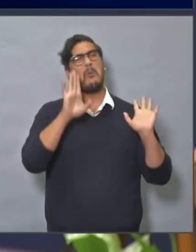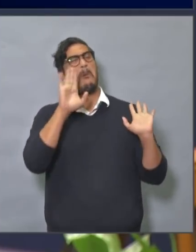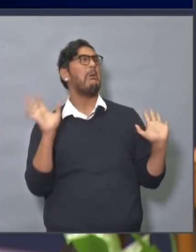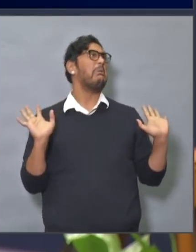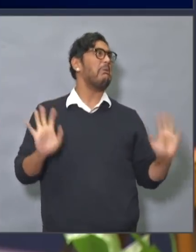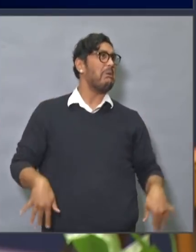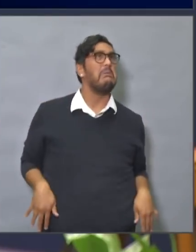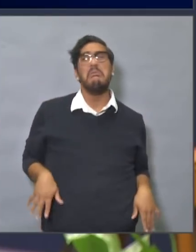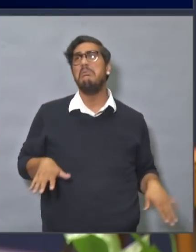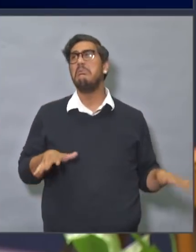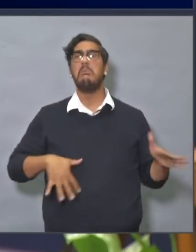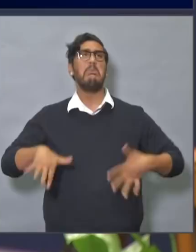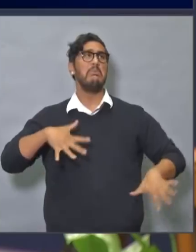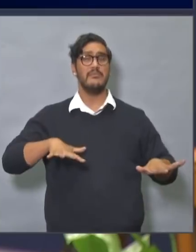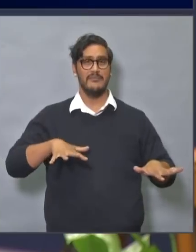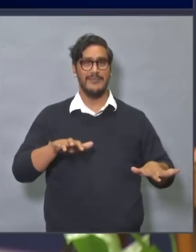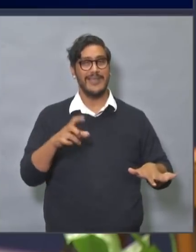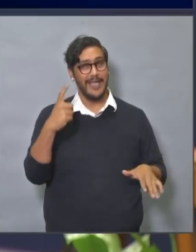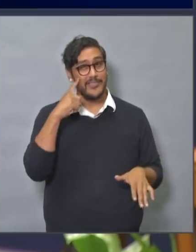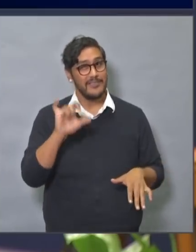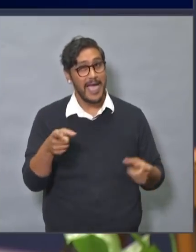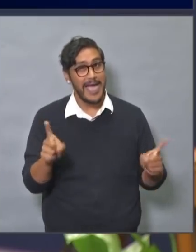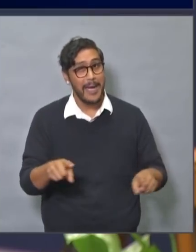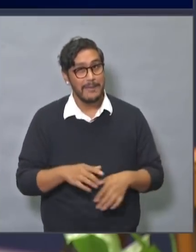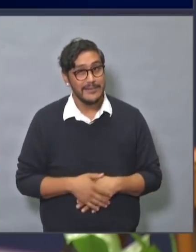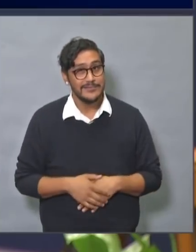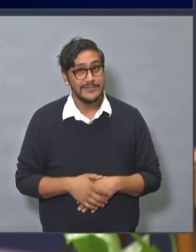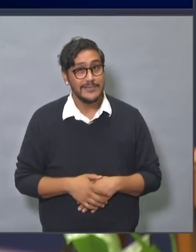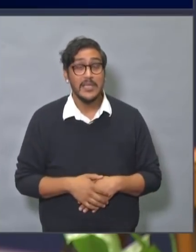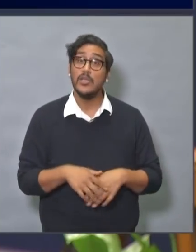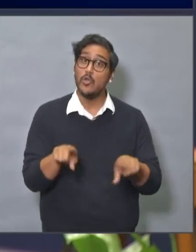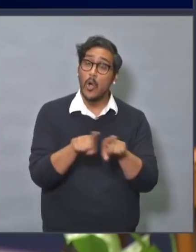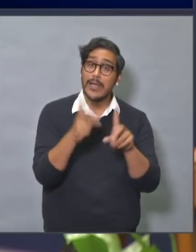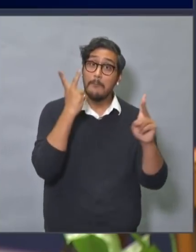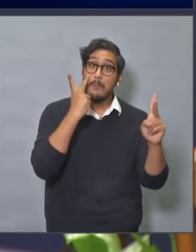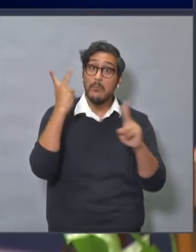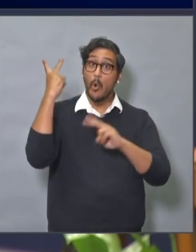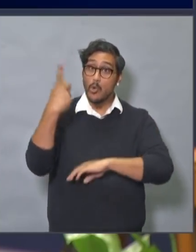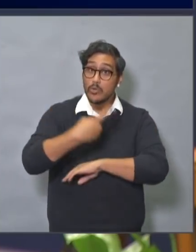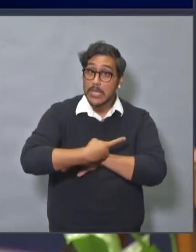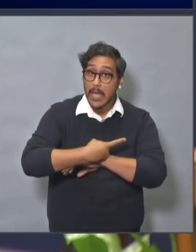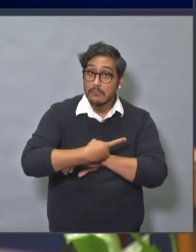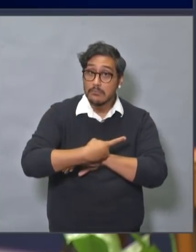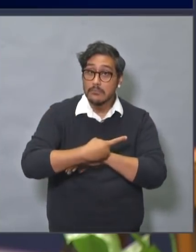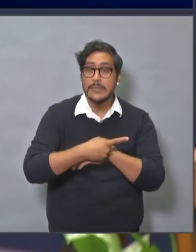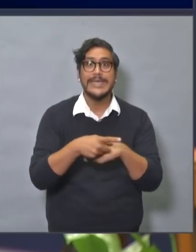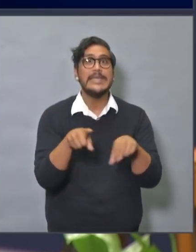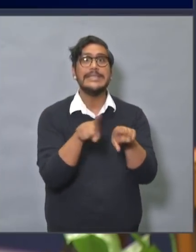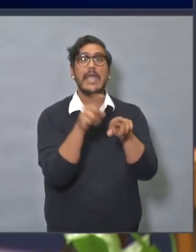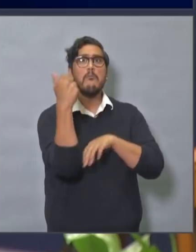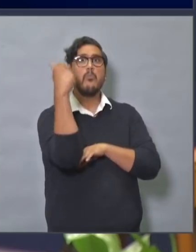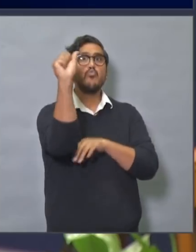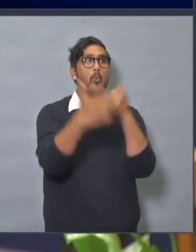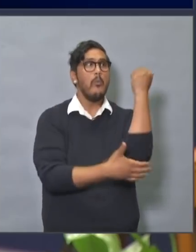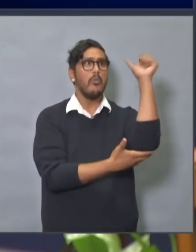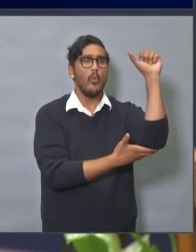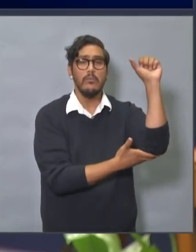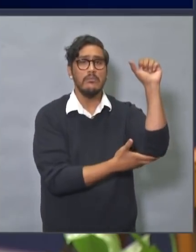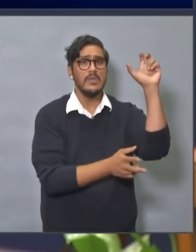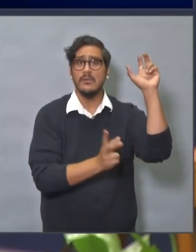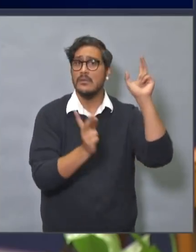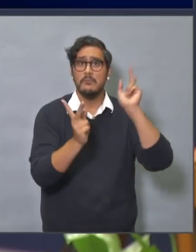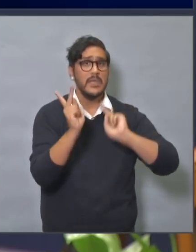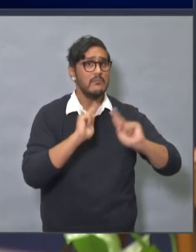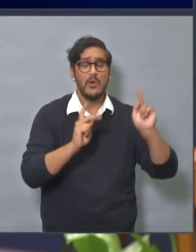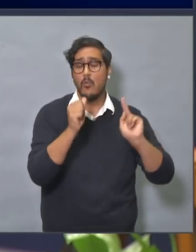the fact that you had Memorial Day as well as protests that were taking place. People were not practicing social distancing, and in fact, in some